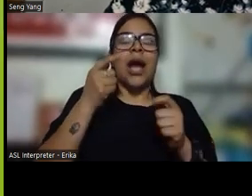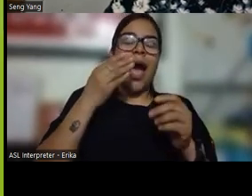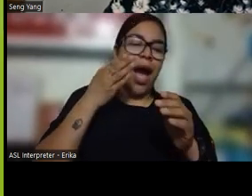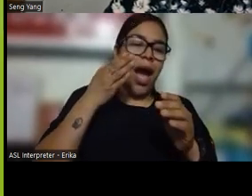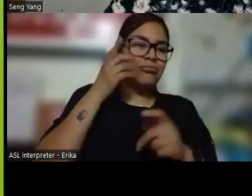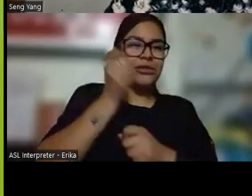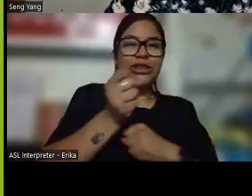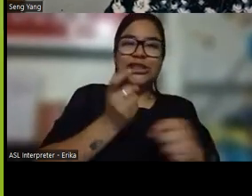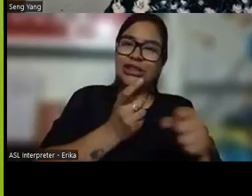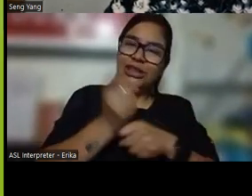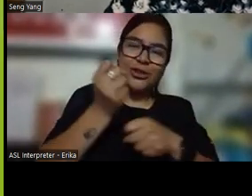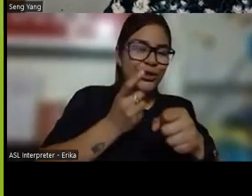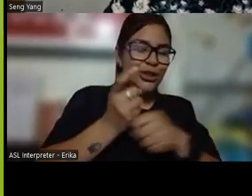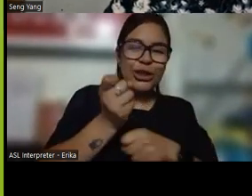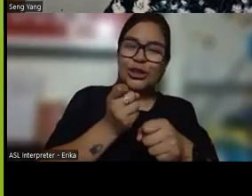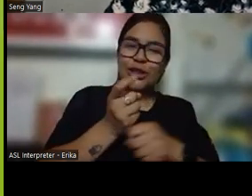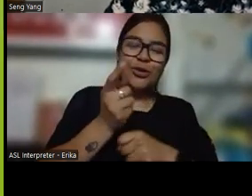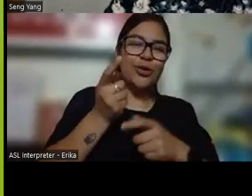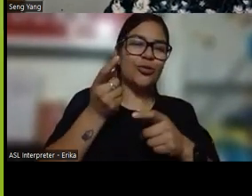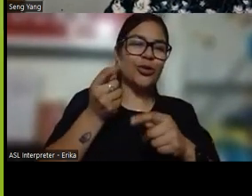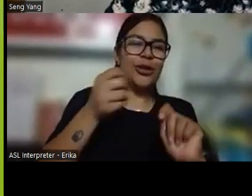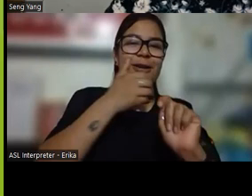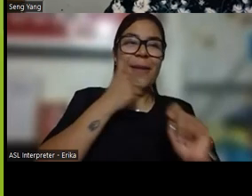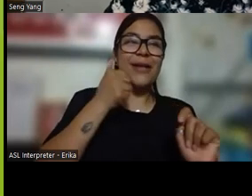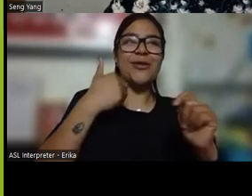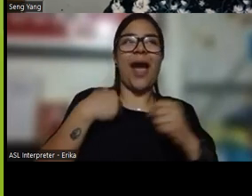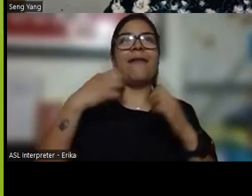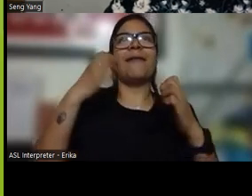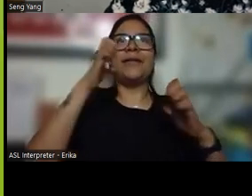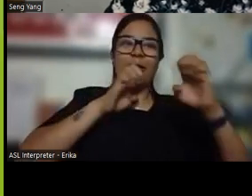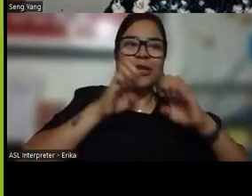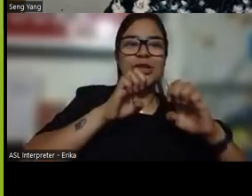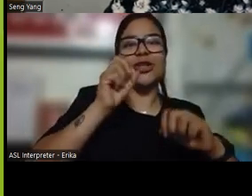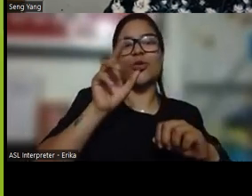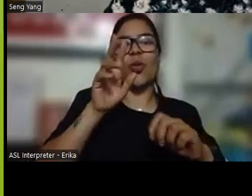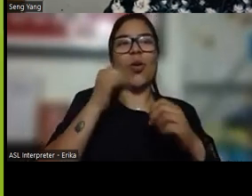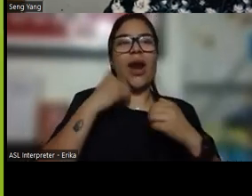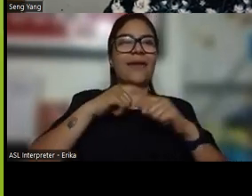the evaluator to evaluate the programs. For example, in